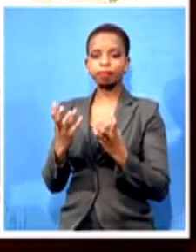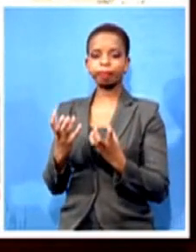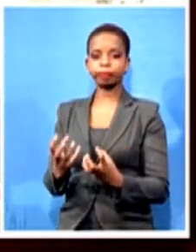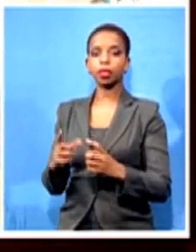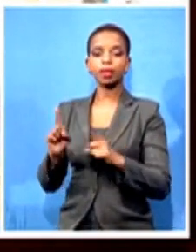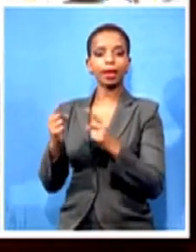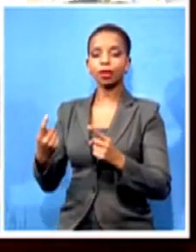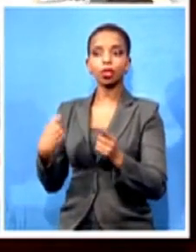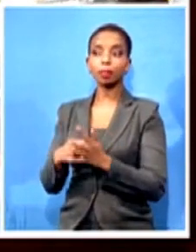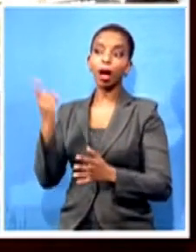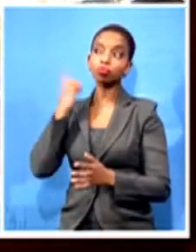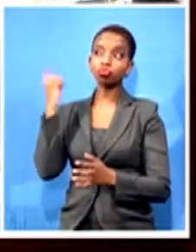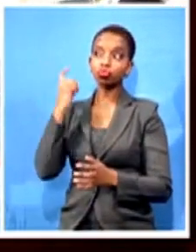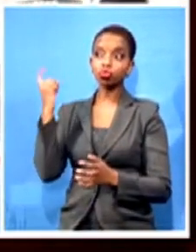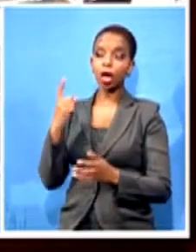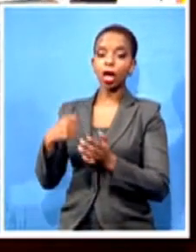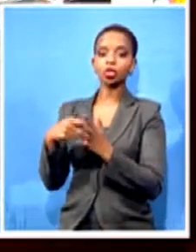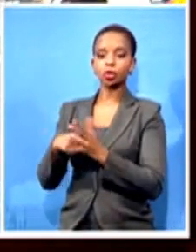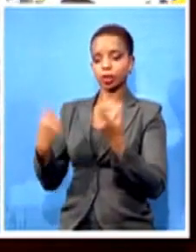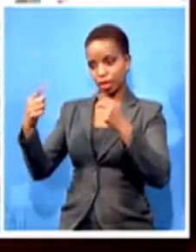they dress their families.